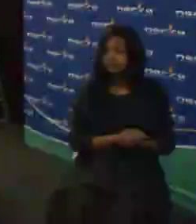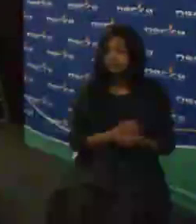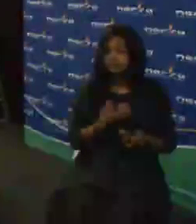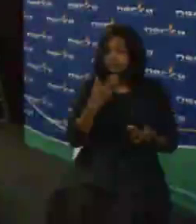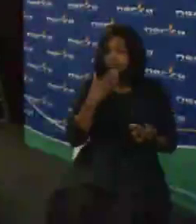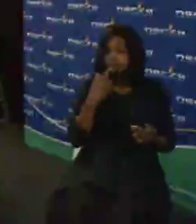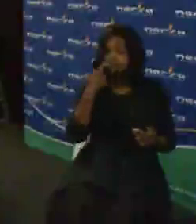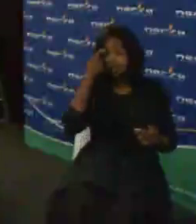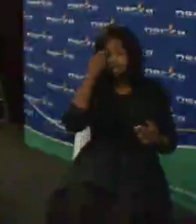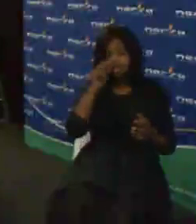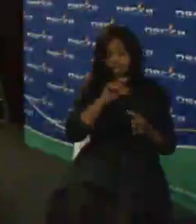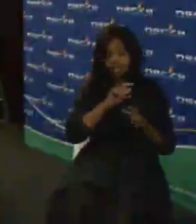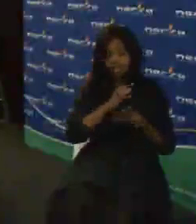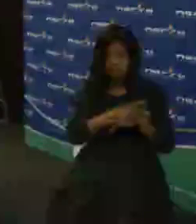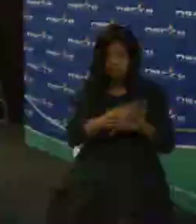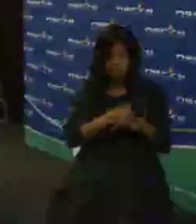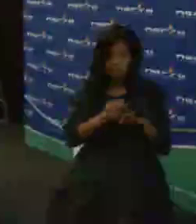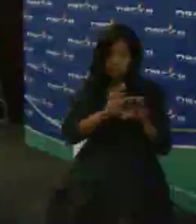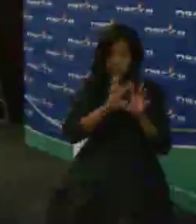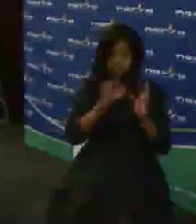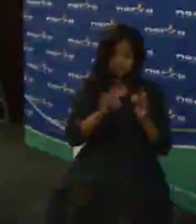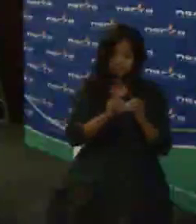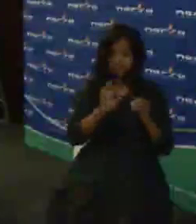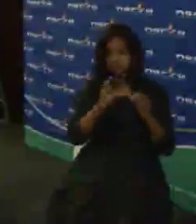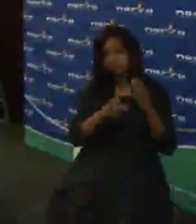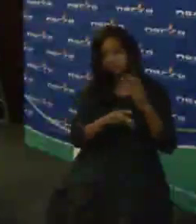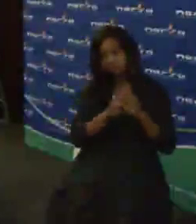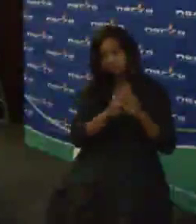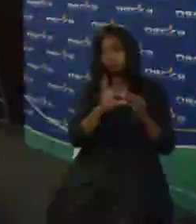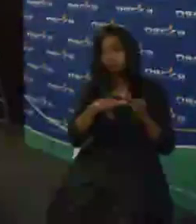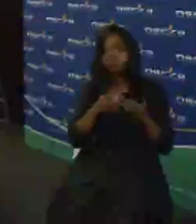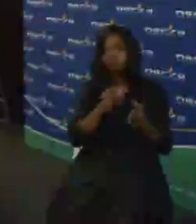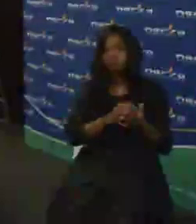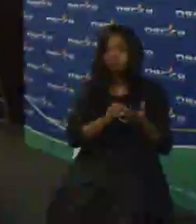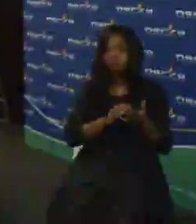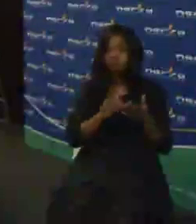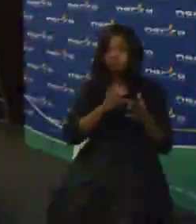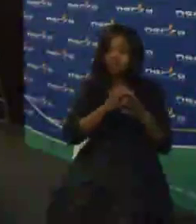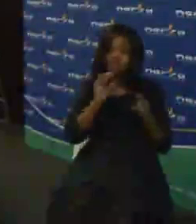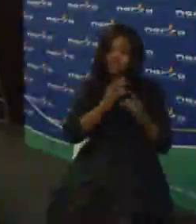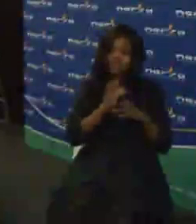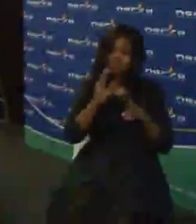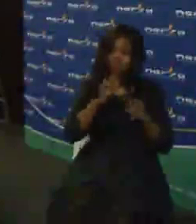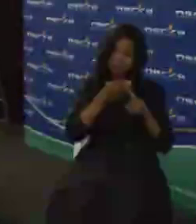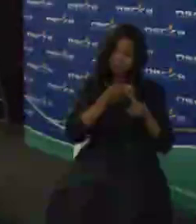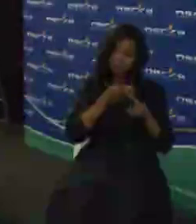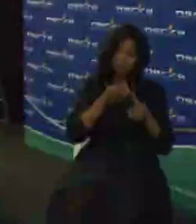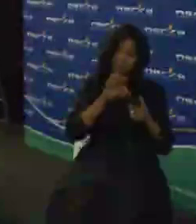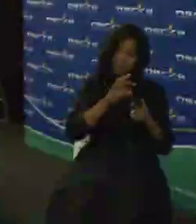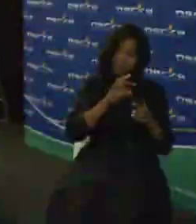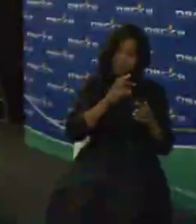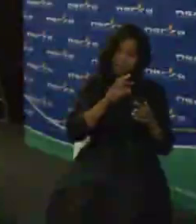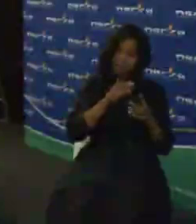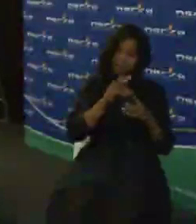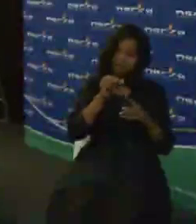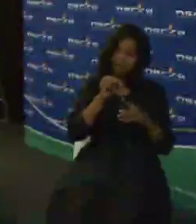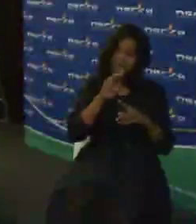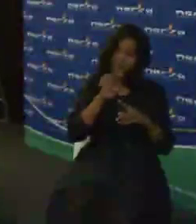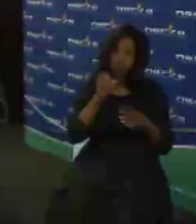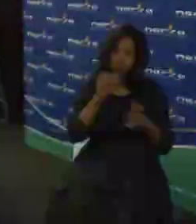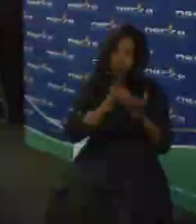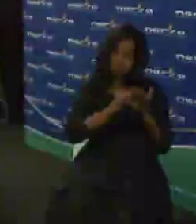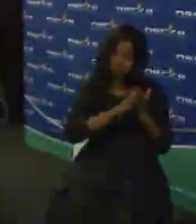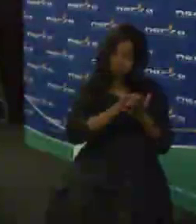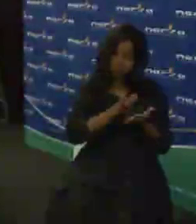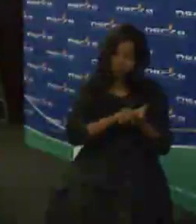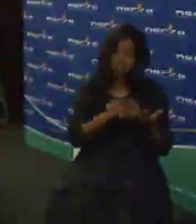I think basically maybe some of the factors in the prudency guidelines of Nersa, just to take those into